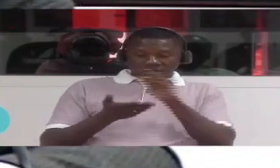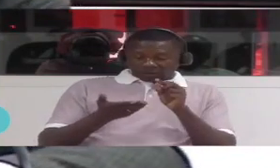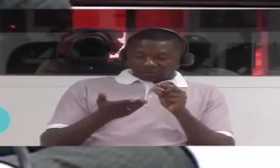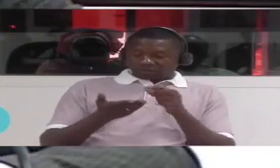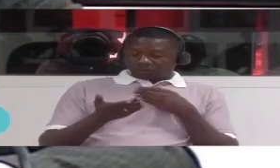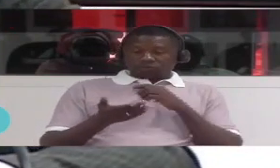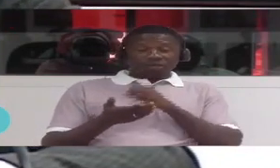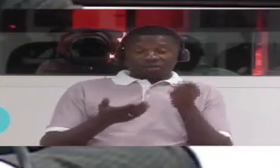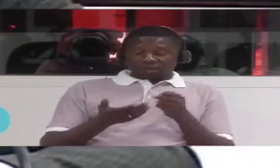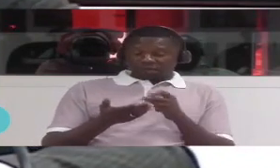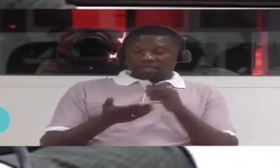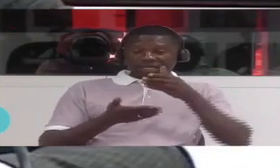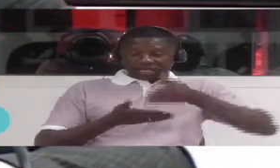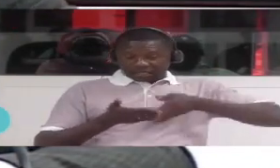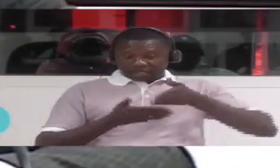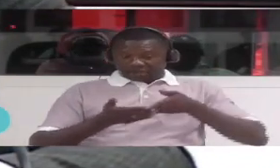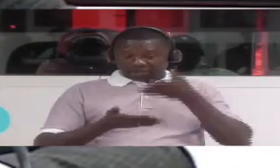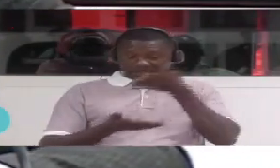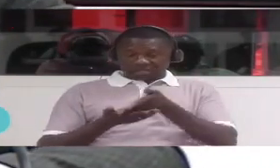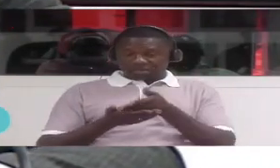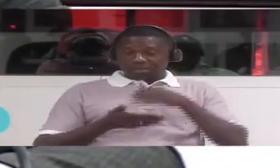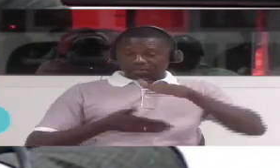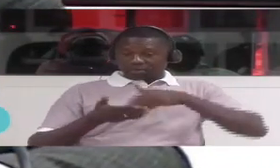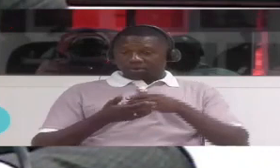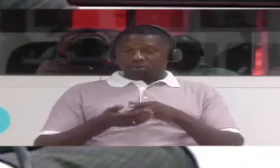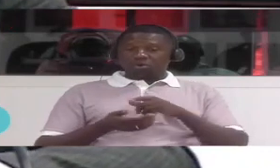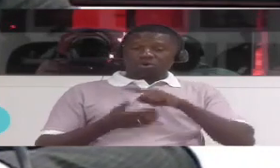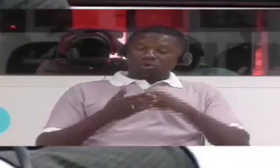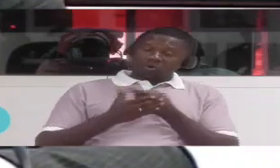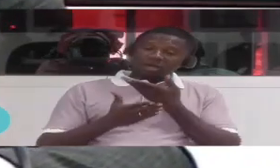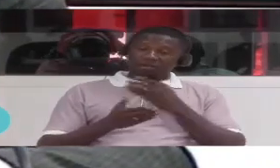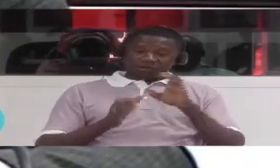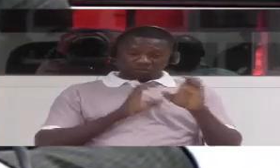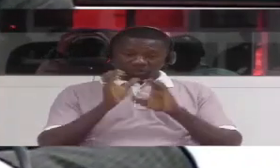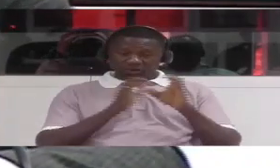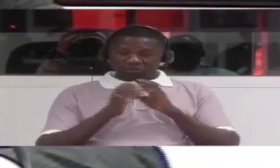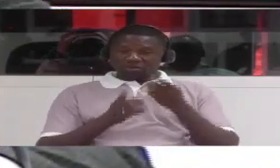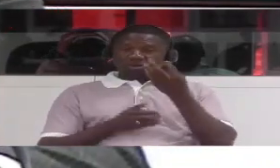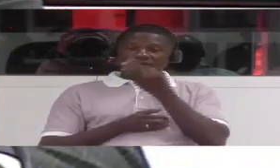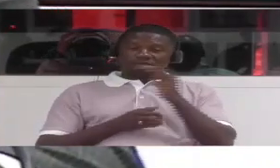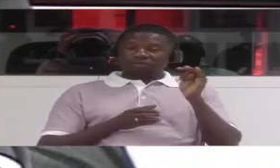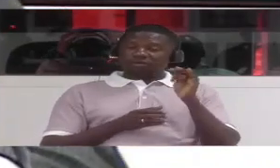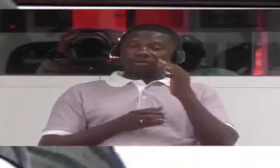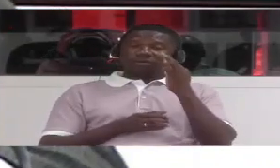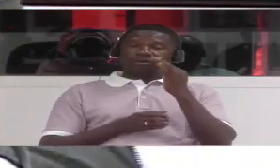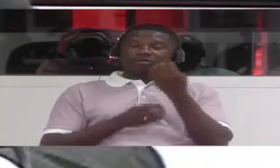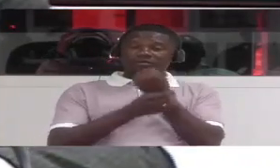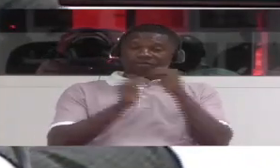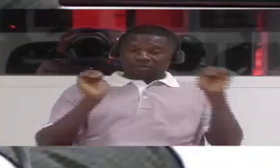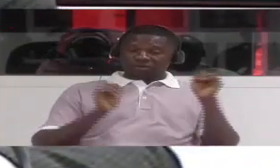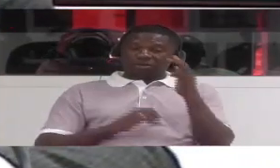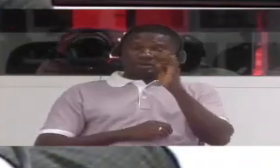address was in that paper or had communicated to the Freedom editor would have been called. I mean, hundreds of them. That